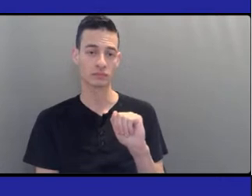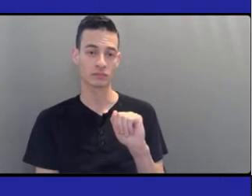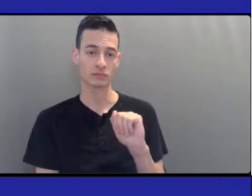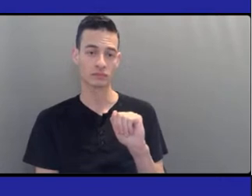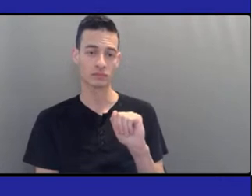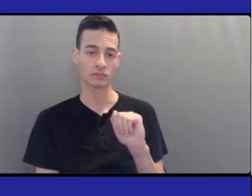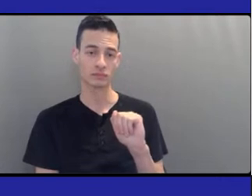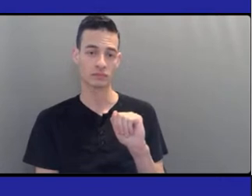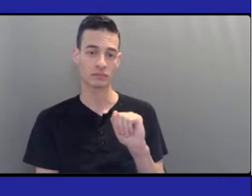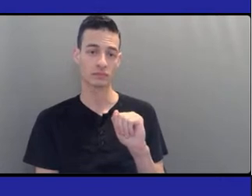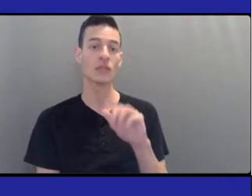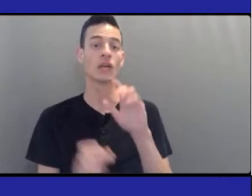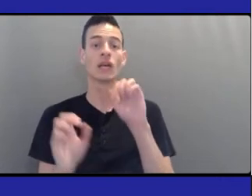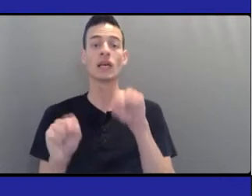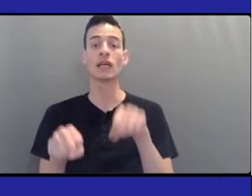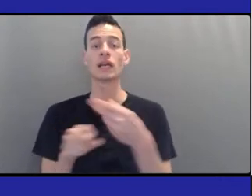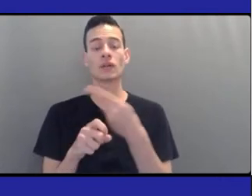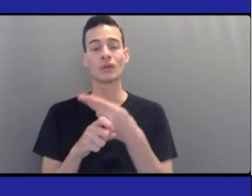capacity for a term through